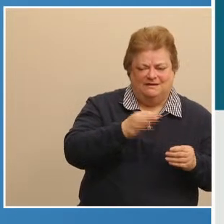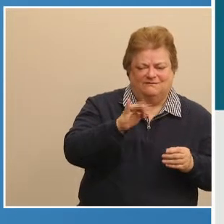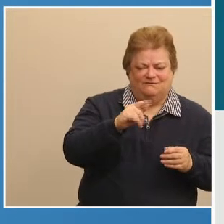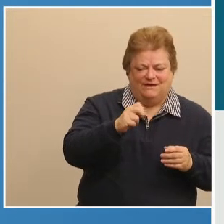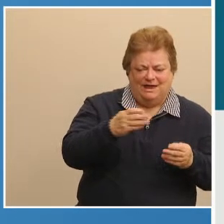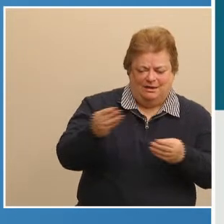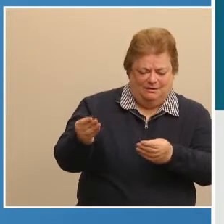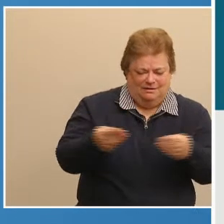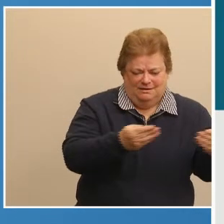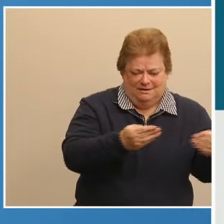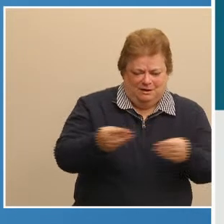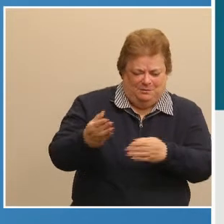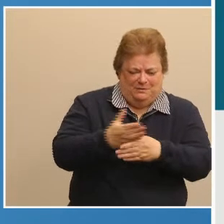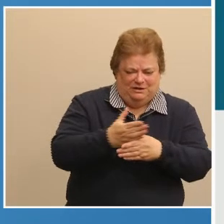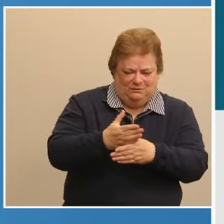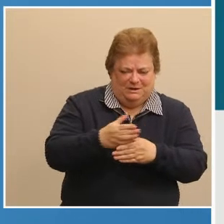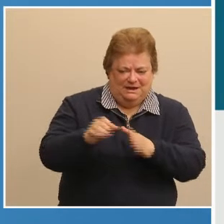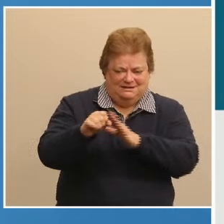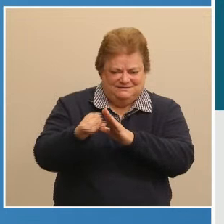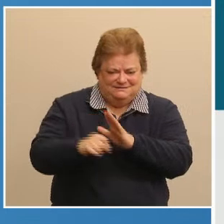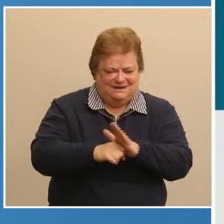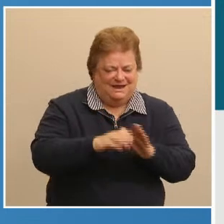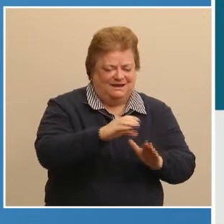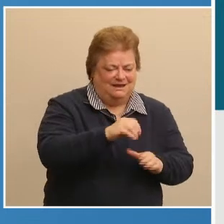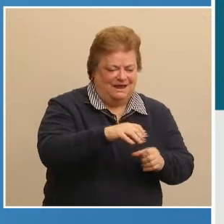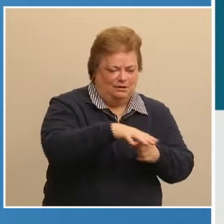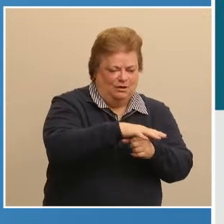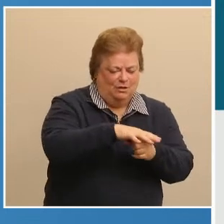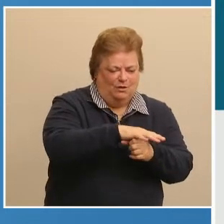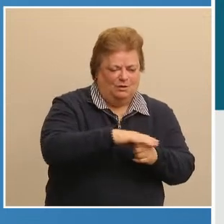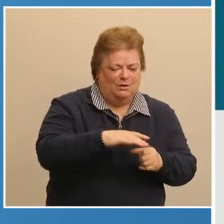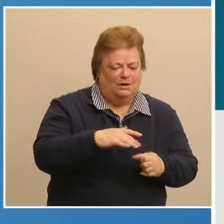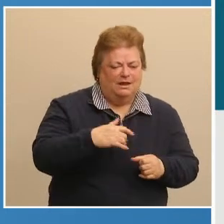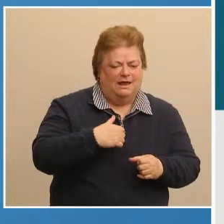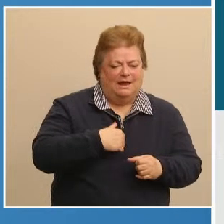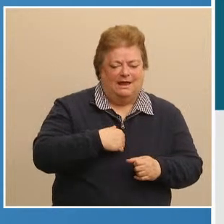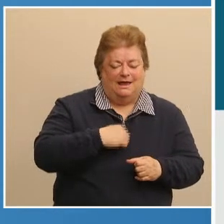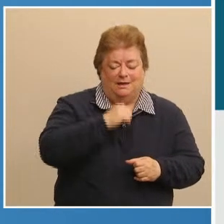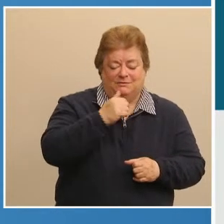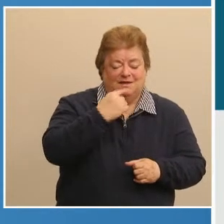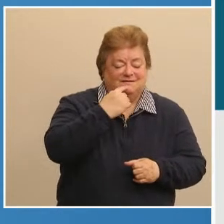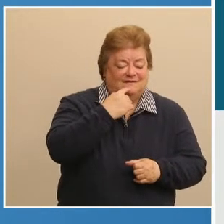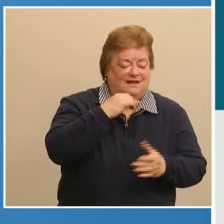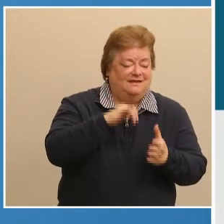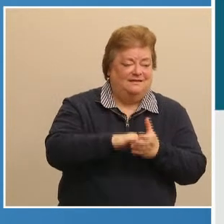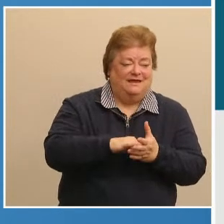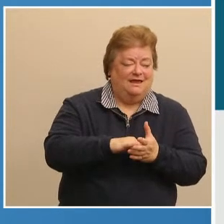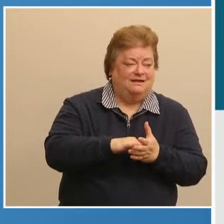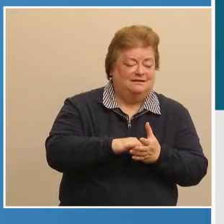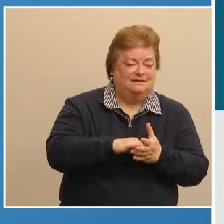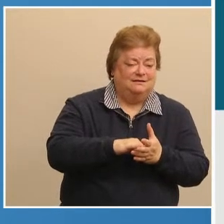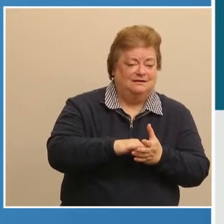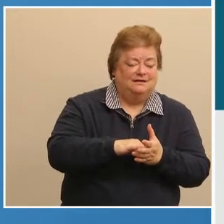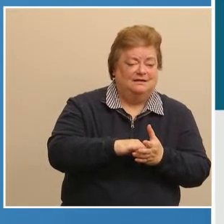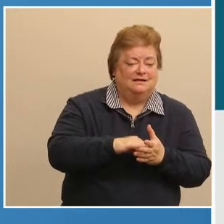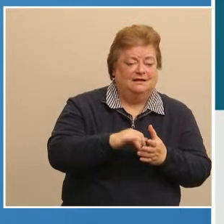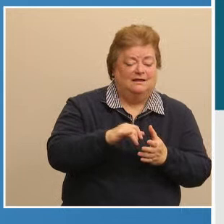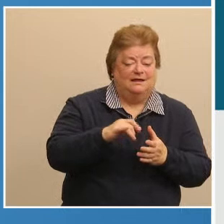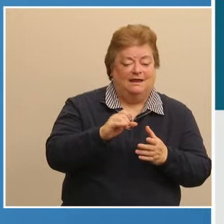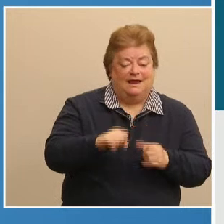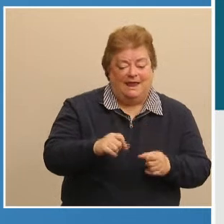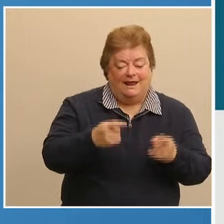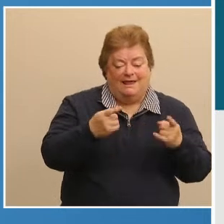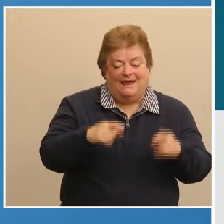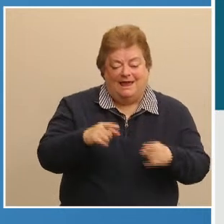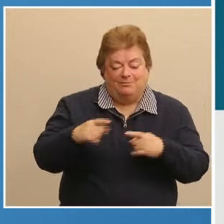the state to us so we can get individuals in. I'm not saying that there can be an occasion